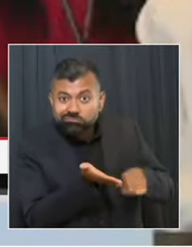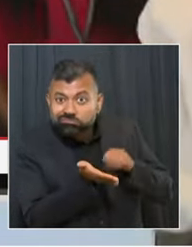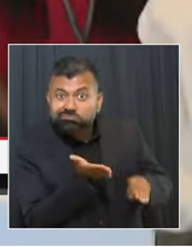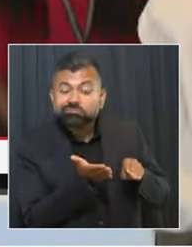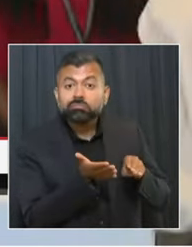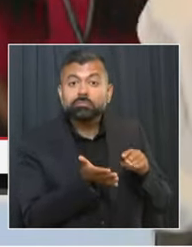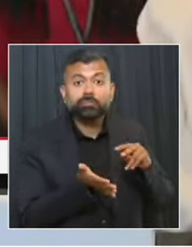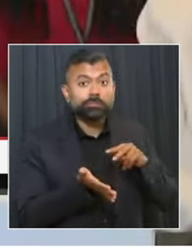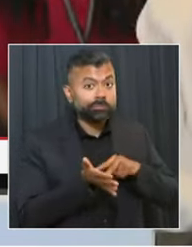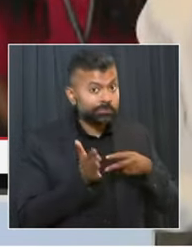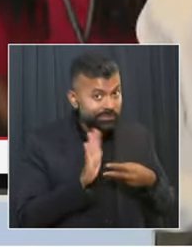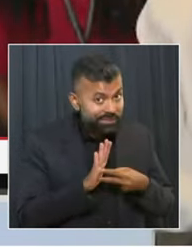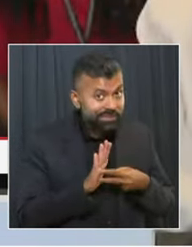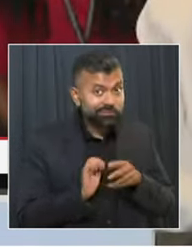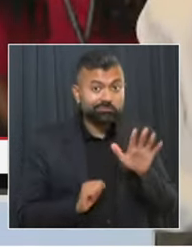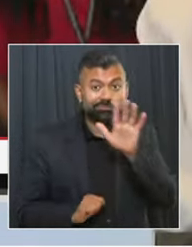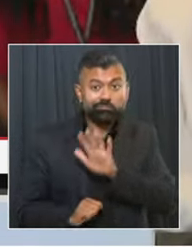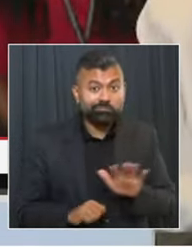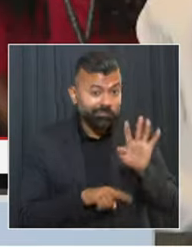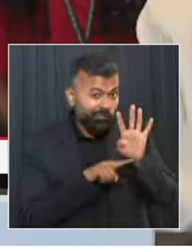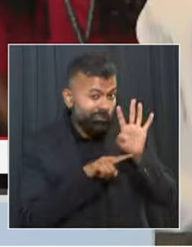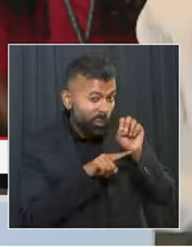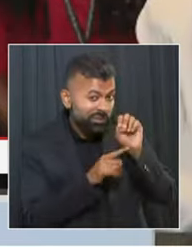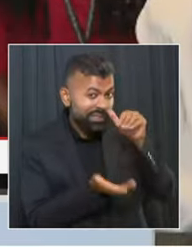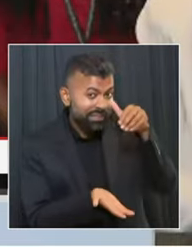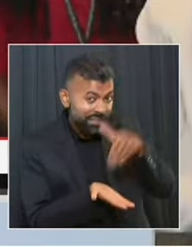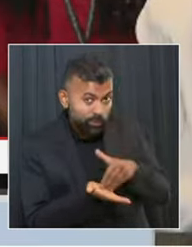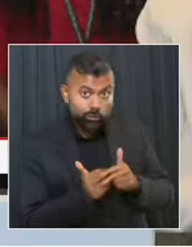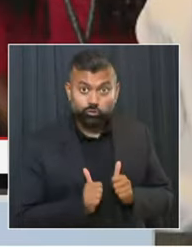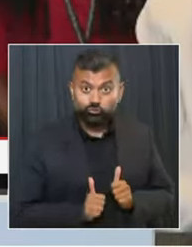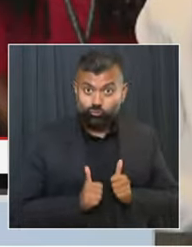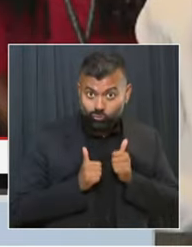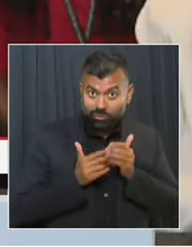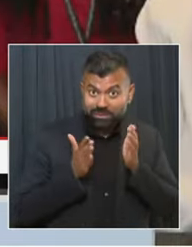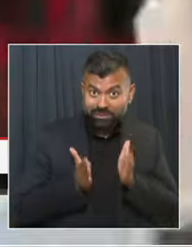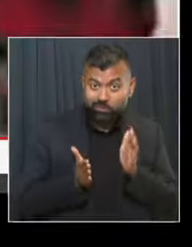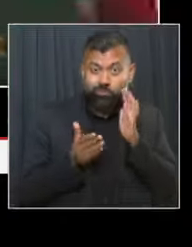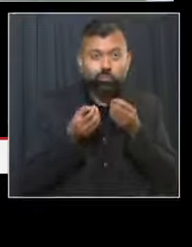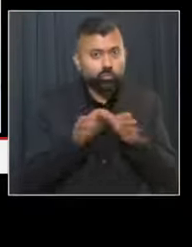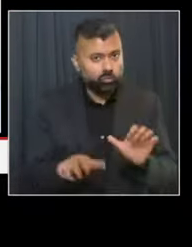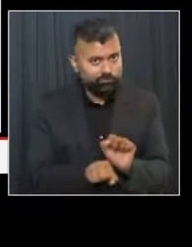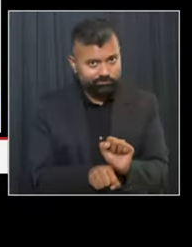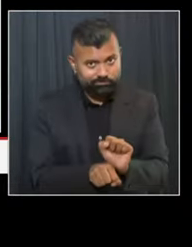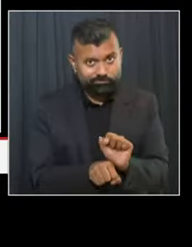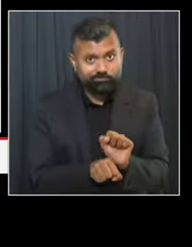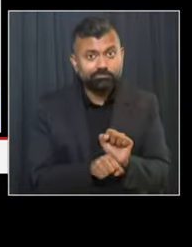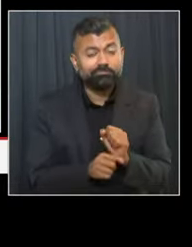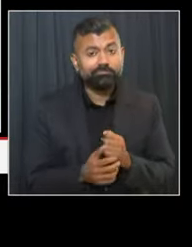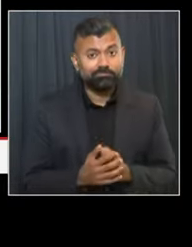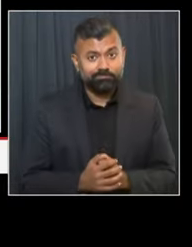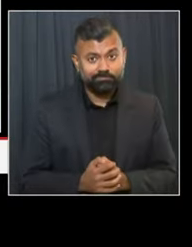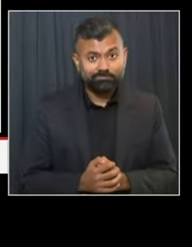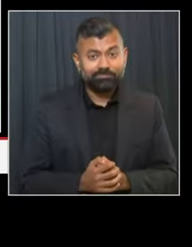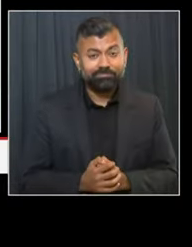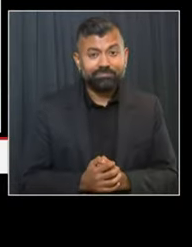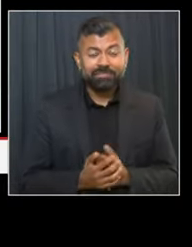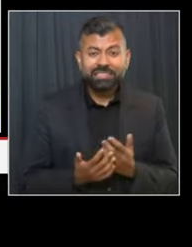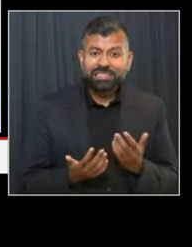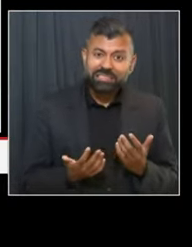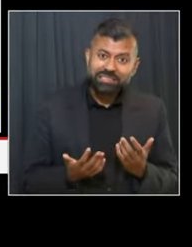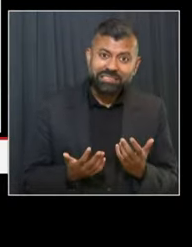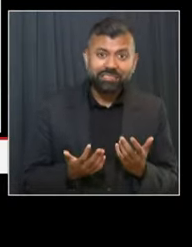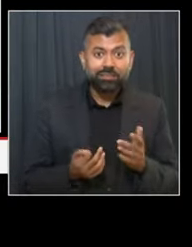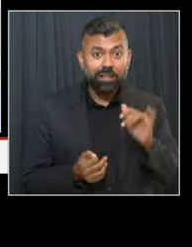40,000 residents who lose a job in the next 4 years. And the impact of that change is $1.1